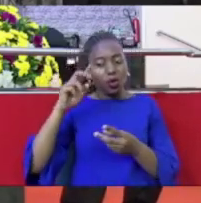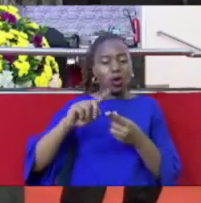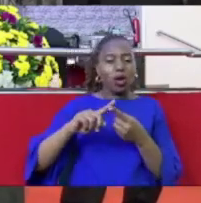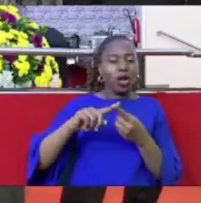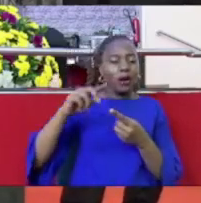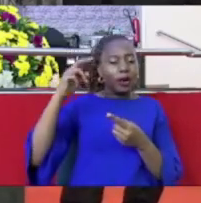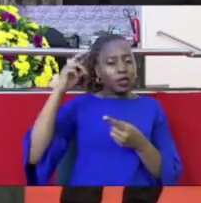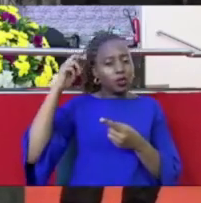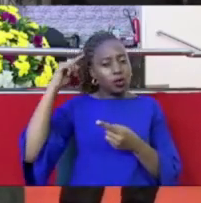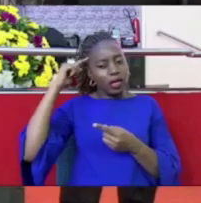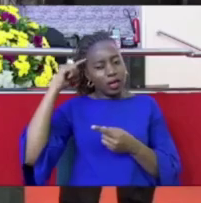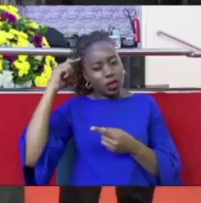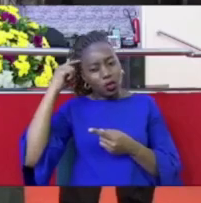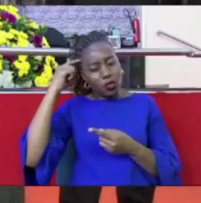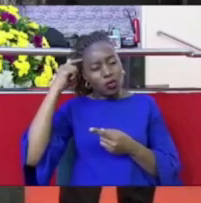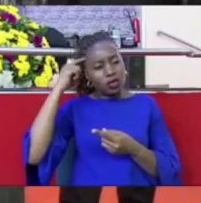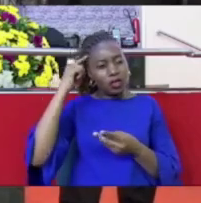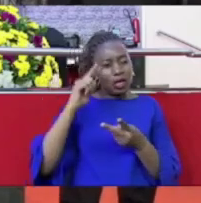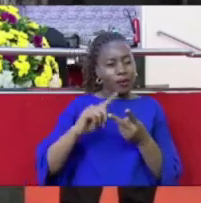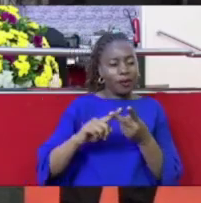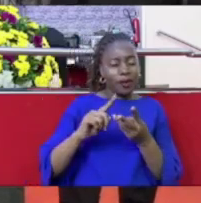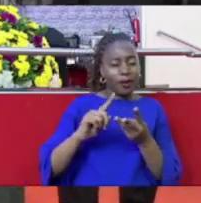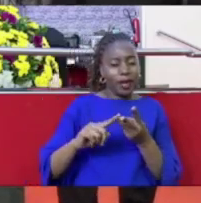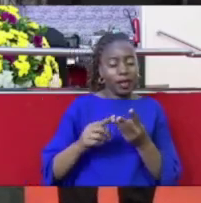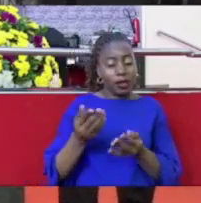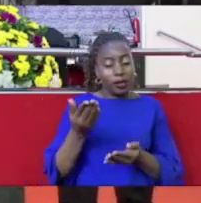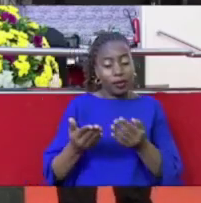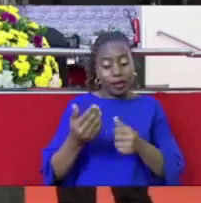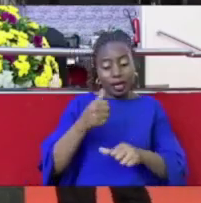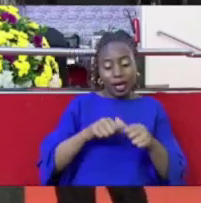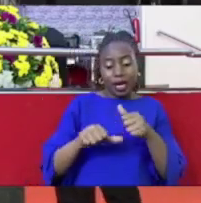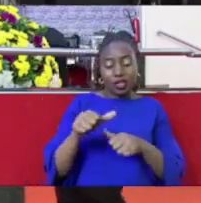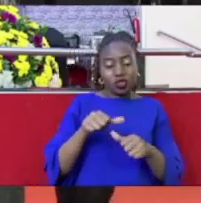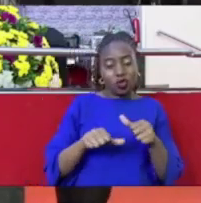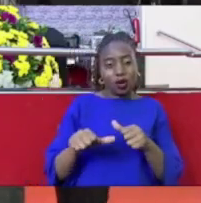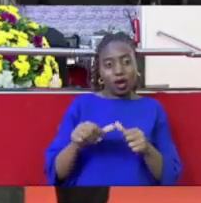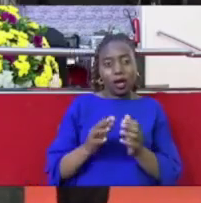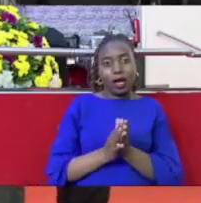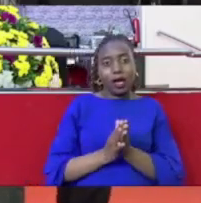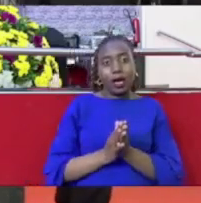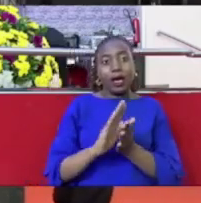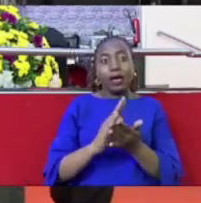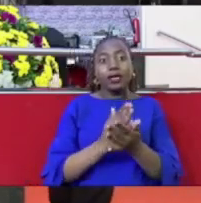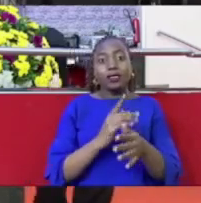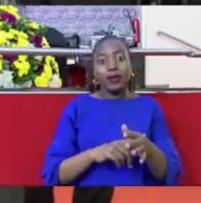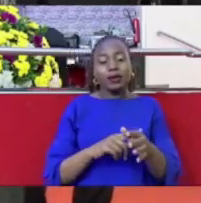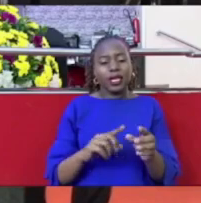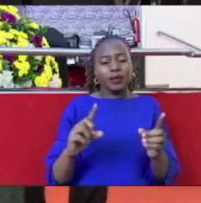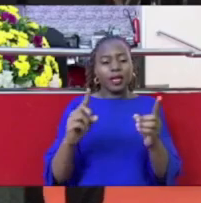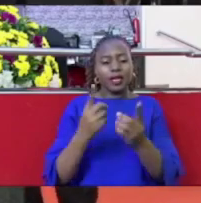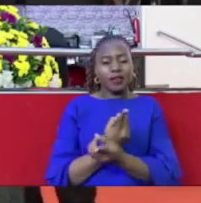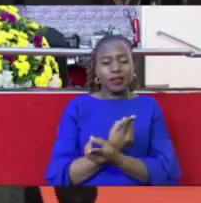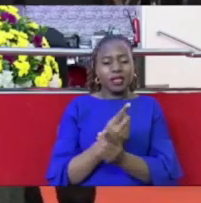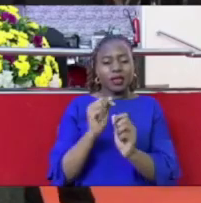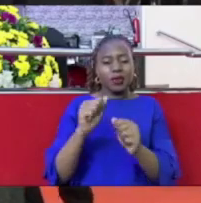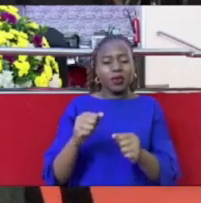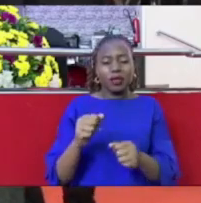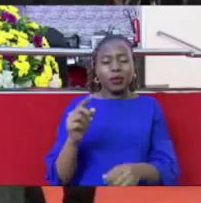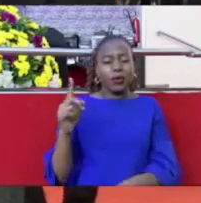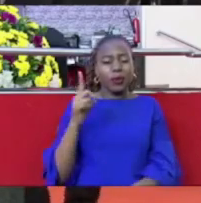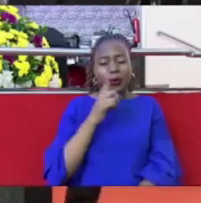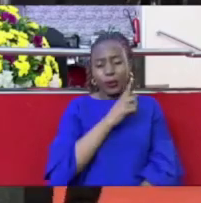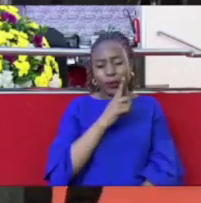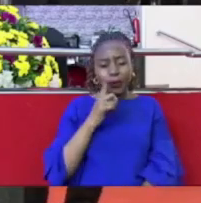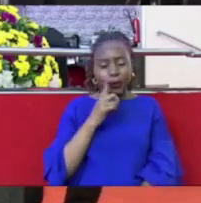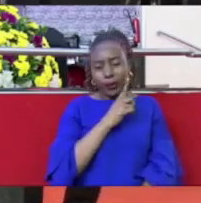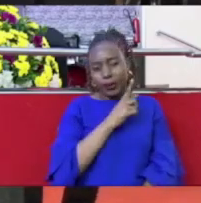in thought katika mawazo or in action ama katika vitendo. And sometimes the difference can be so bad. Na wakati mwingine tofauti hizi